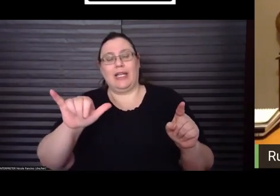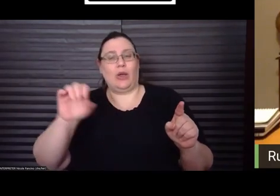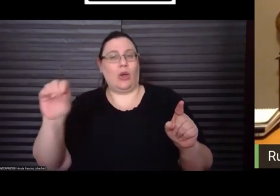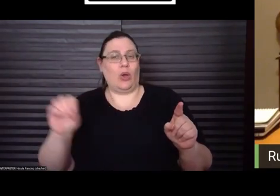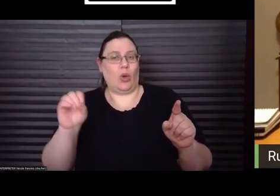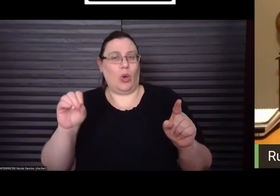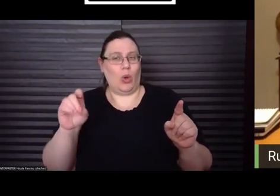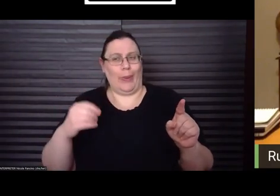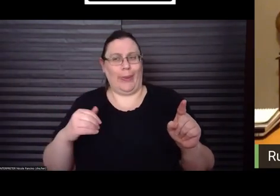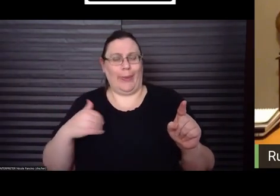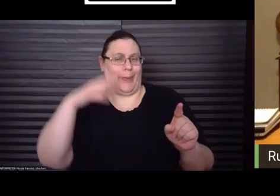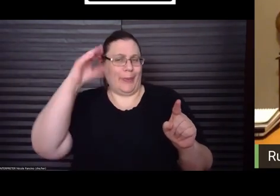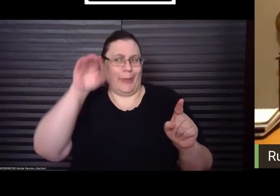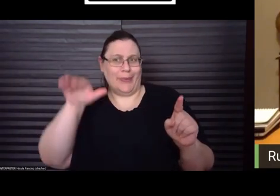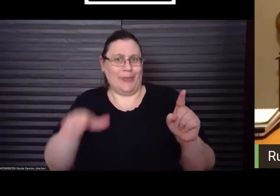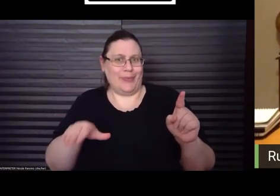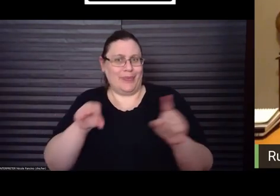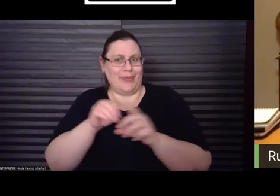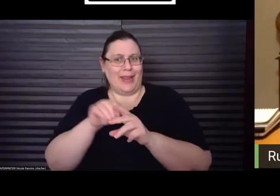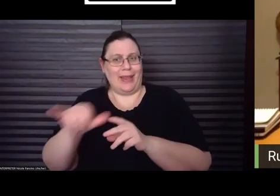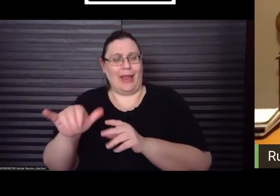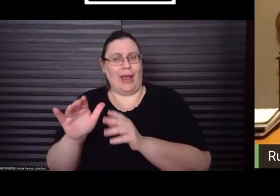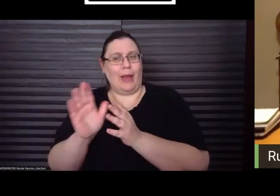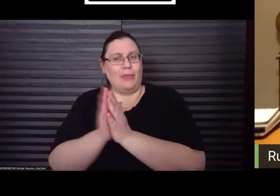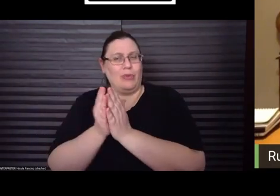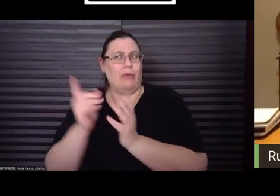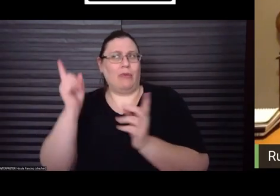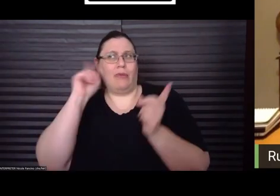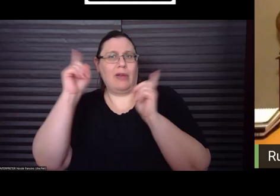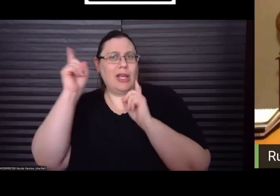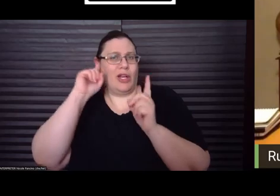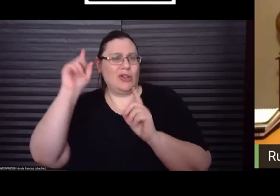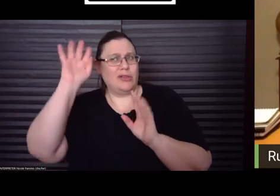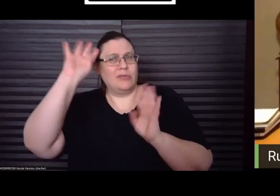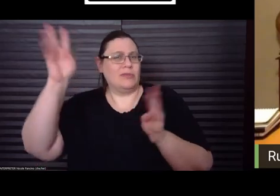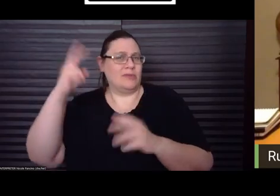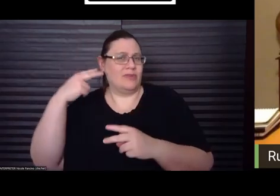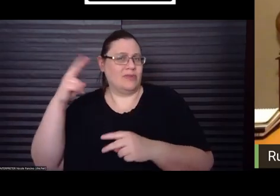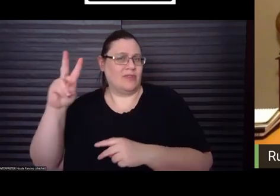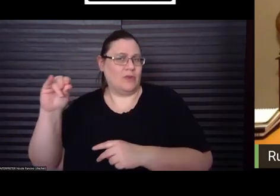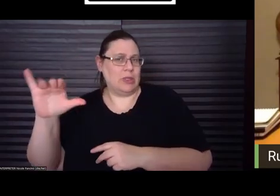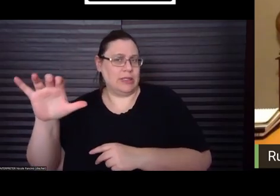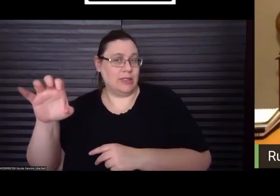the little boy who in the book starts to hear voices.